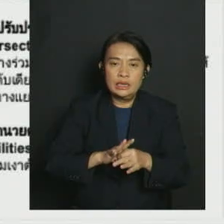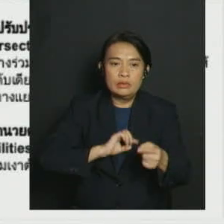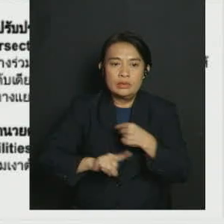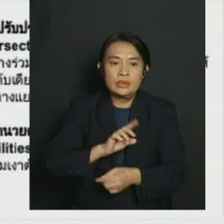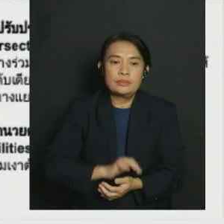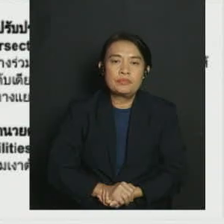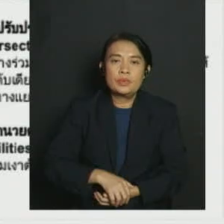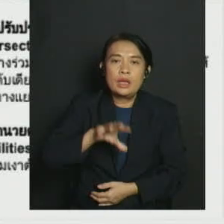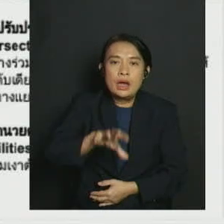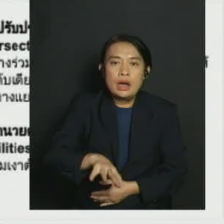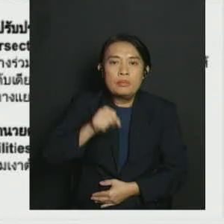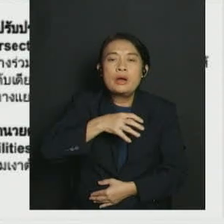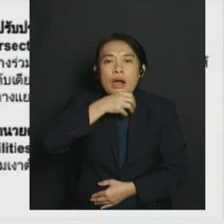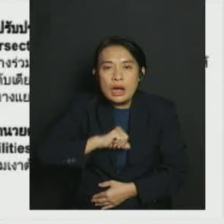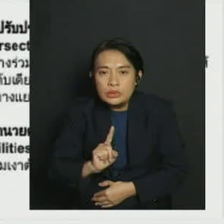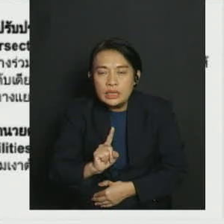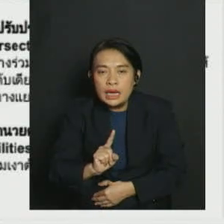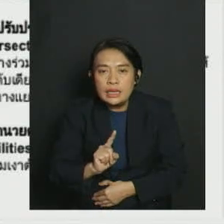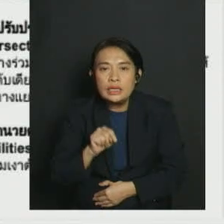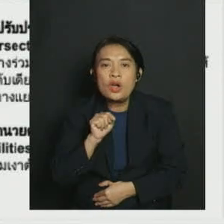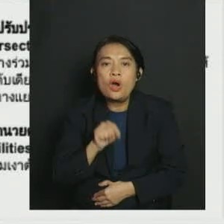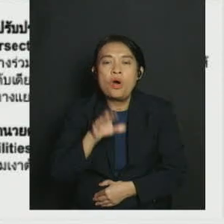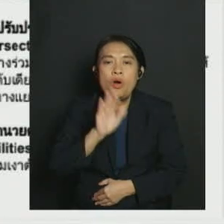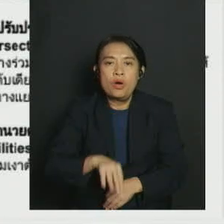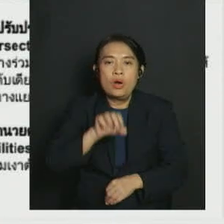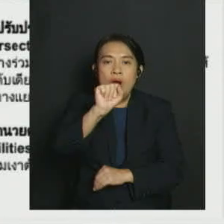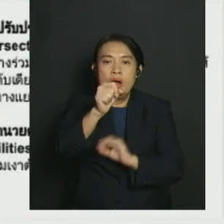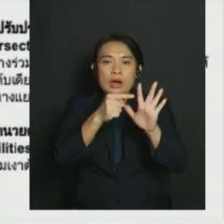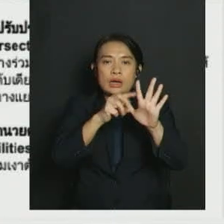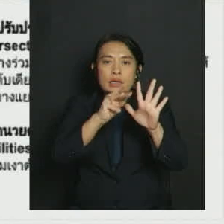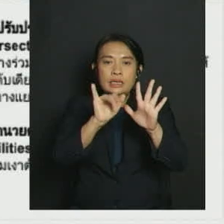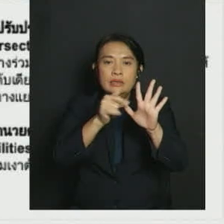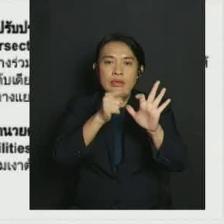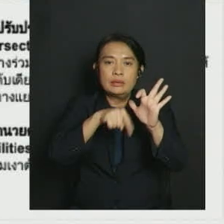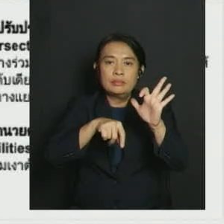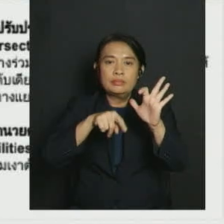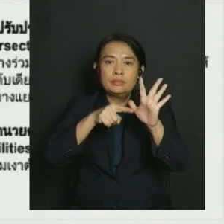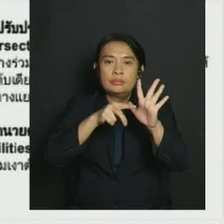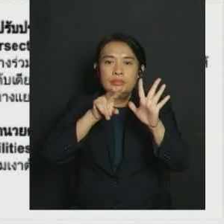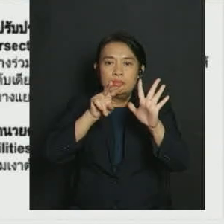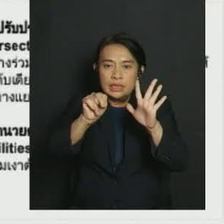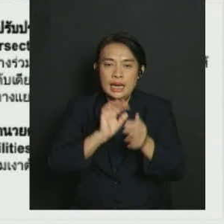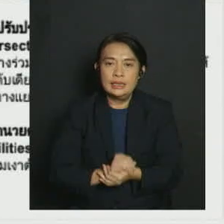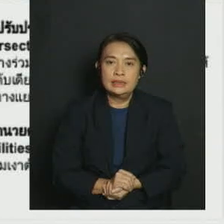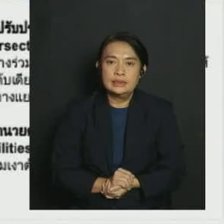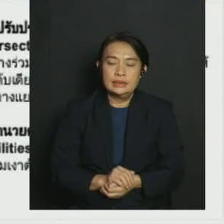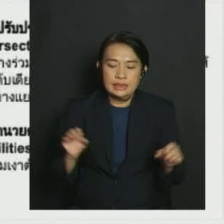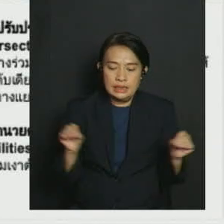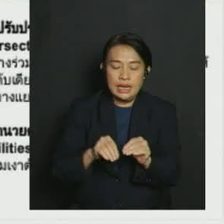which is the district that is our office, Sao Ching Cha City Hall. So if you go by